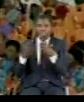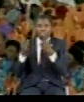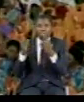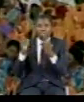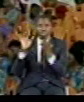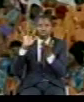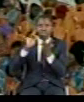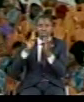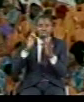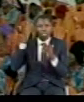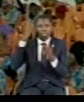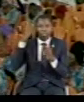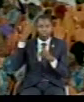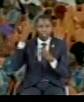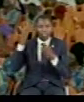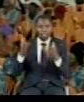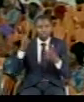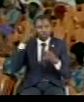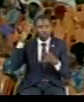from online.